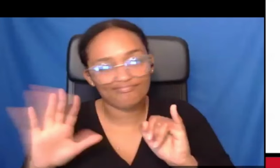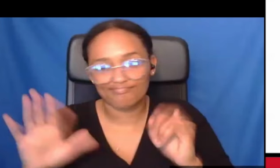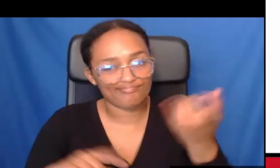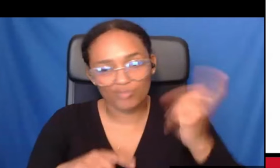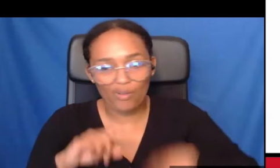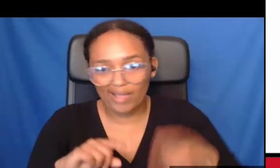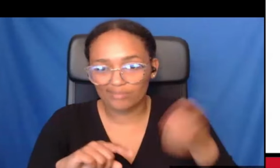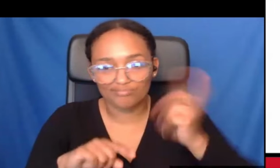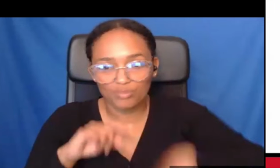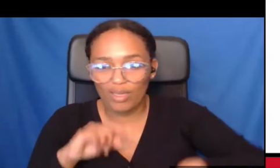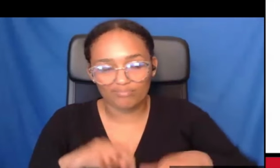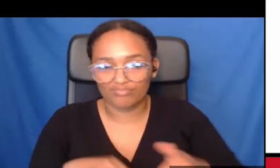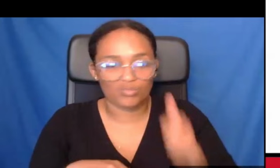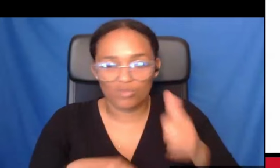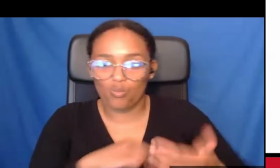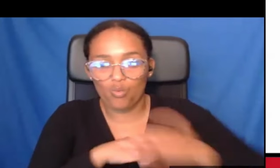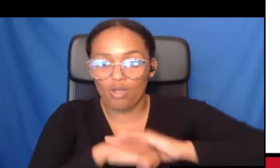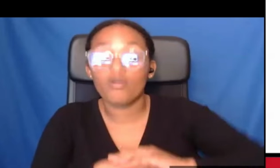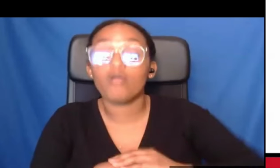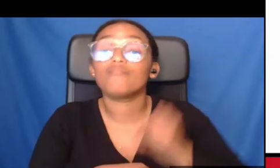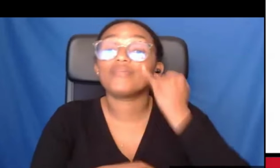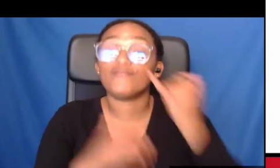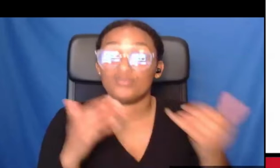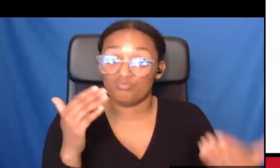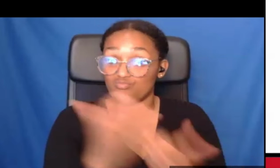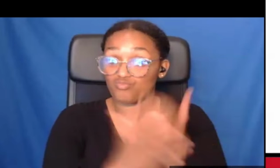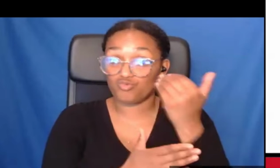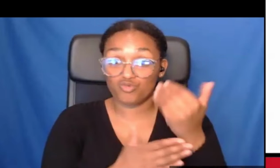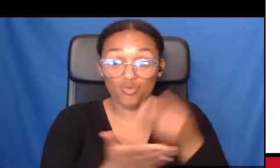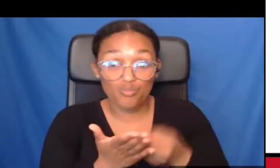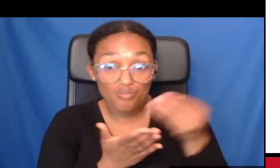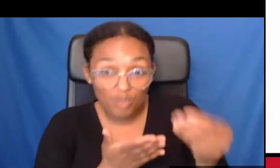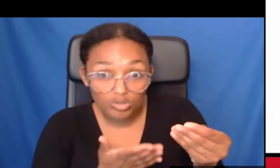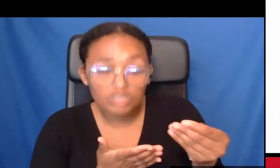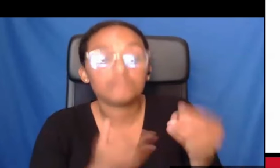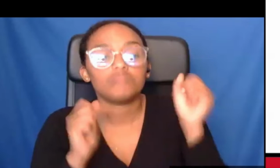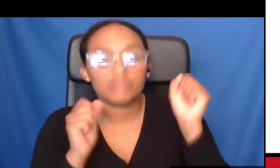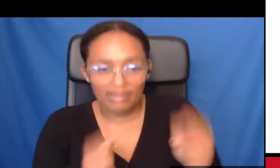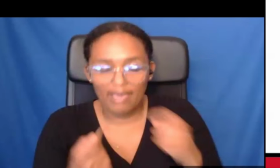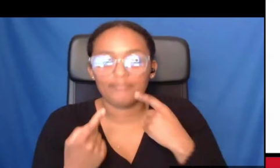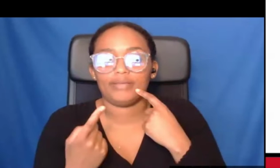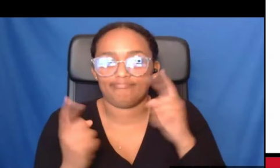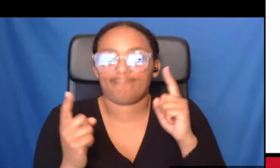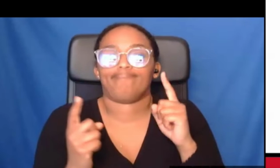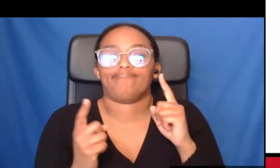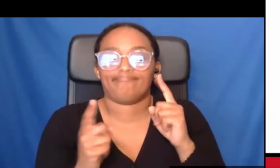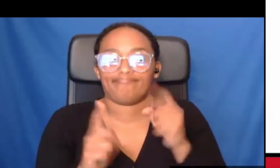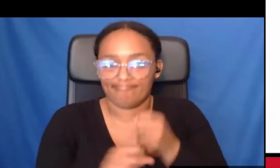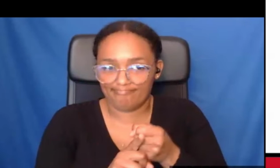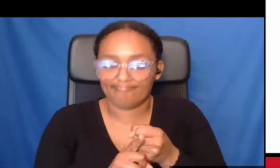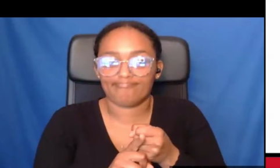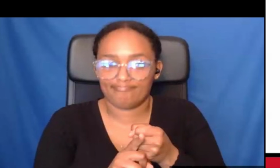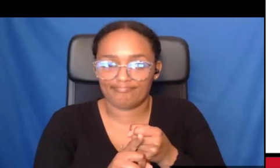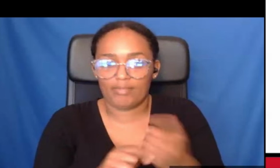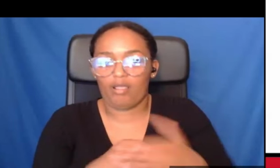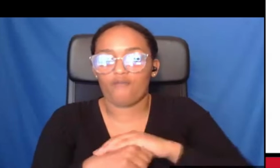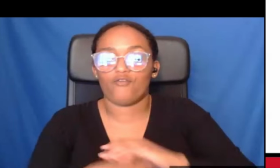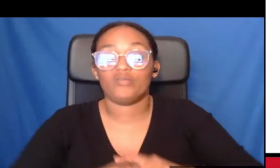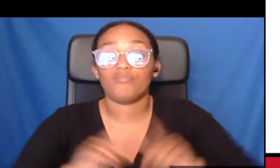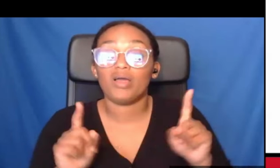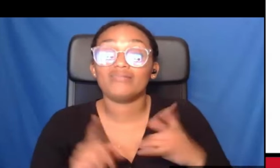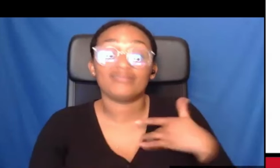new purchase, it can be effective immediately. But otherwise, you can't just wait till a storm is on its way. There is that 30-day waiting